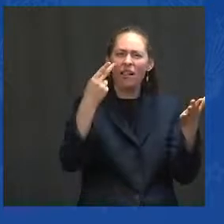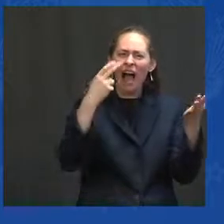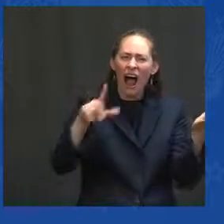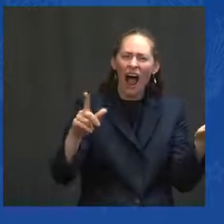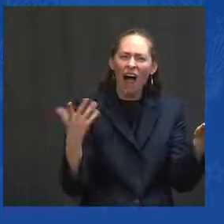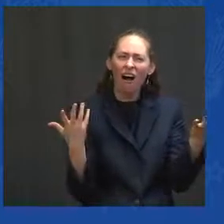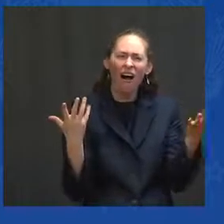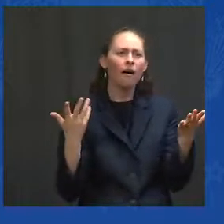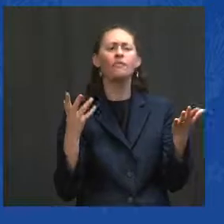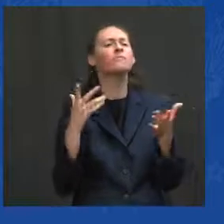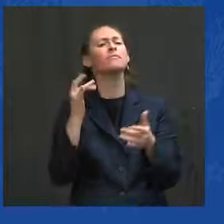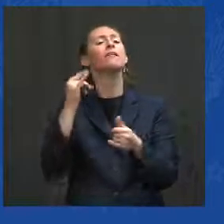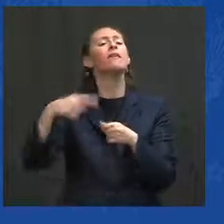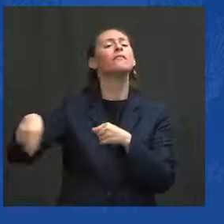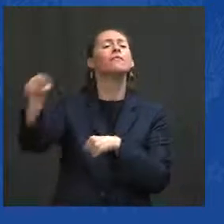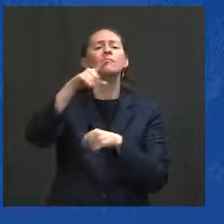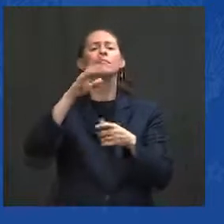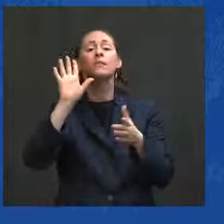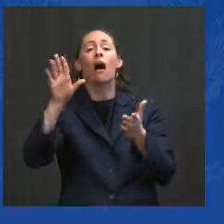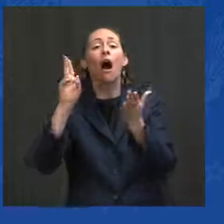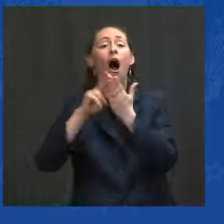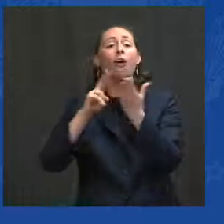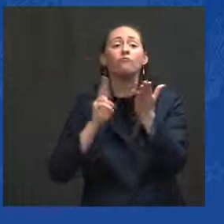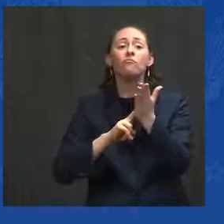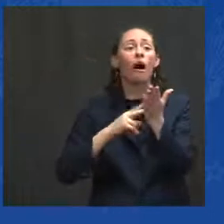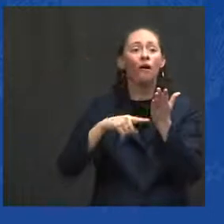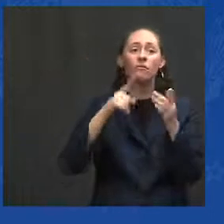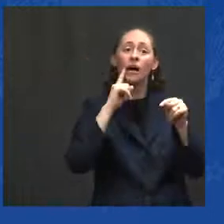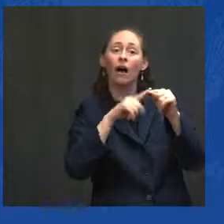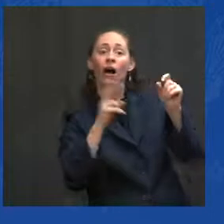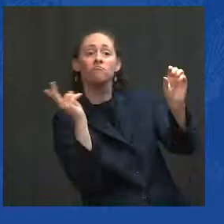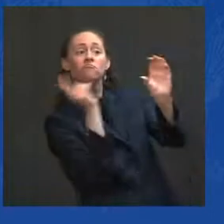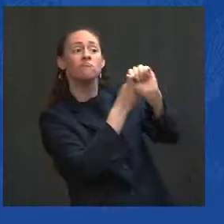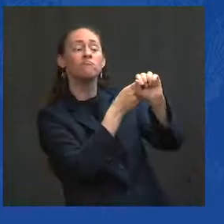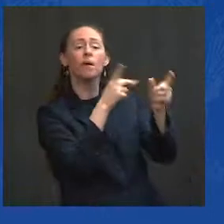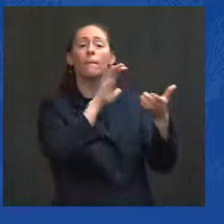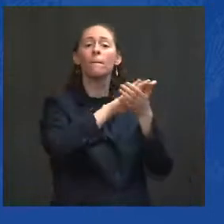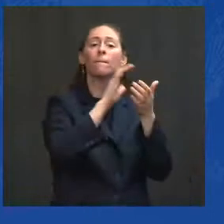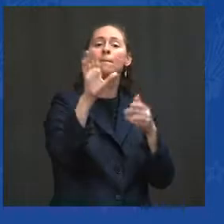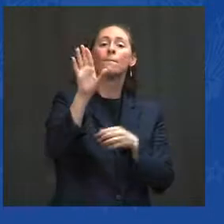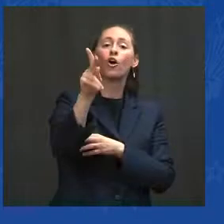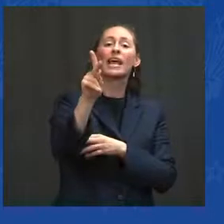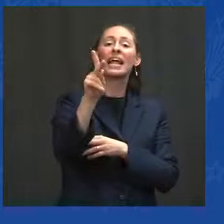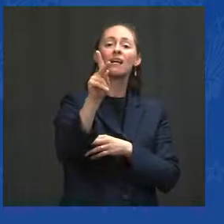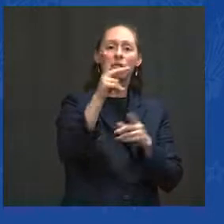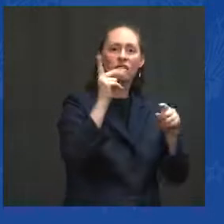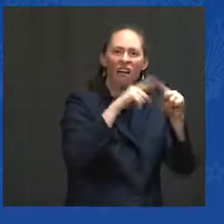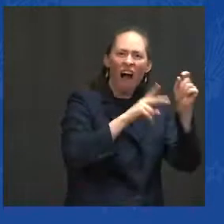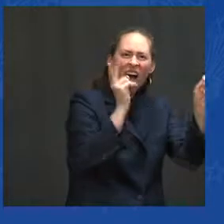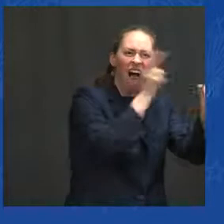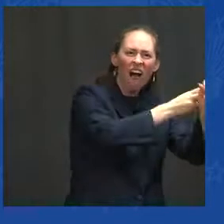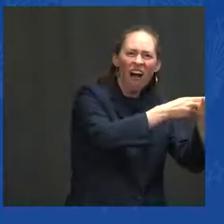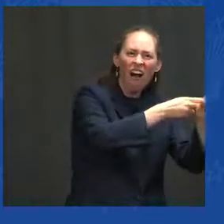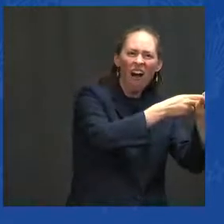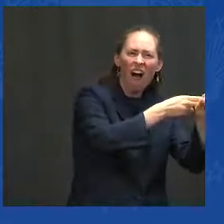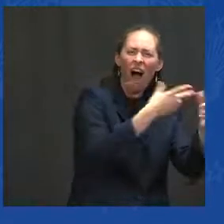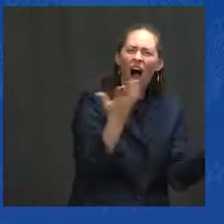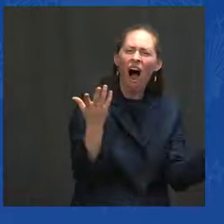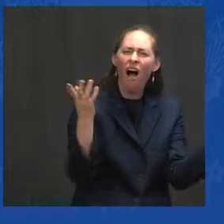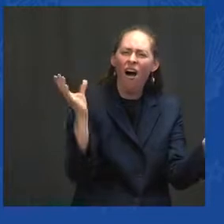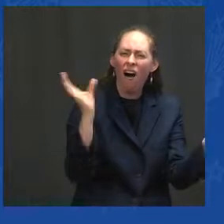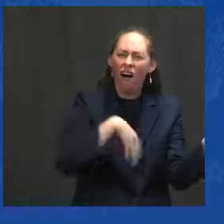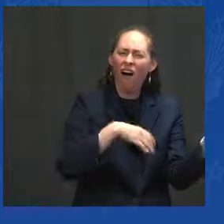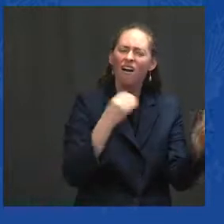contracts. You can't leave Burger King to go to McDonald's. Come on. Is there a trade secret about what's inside